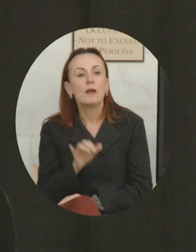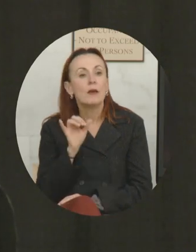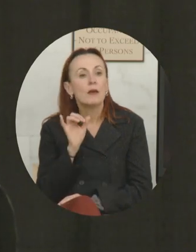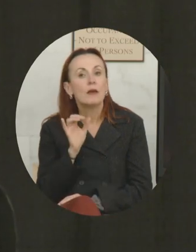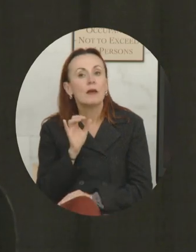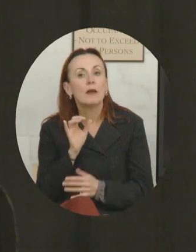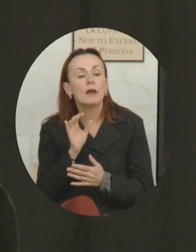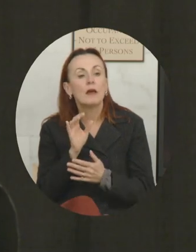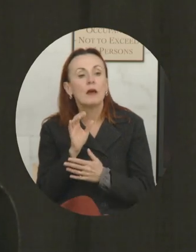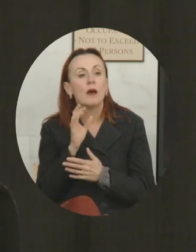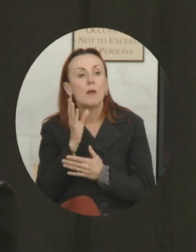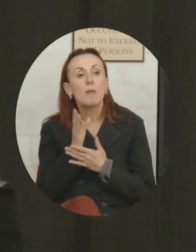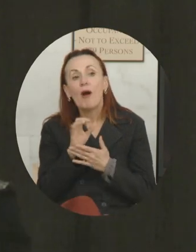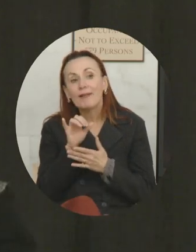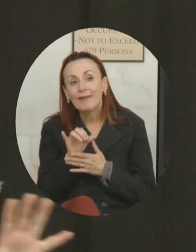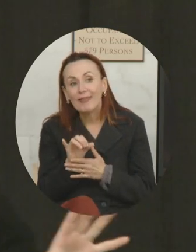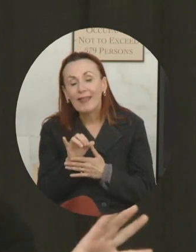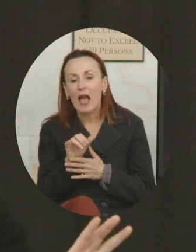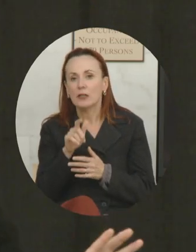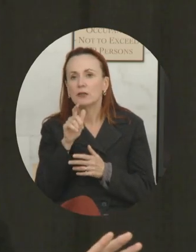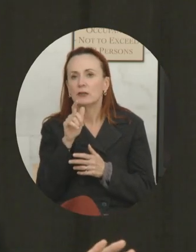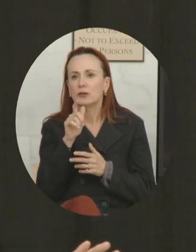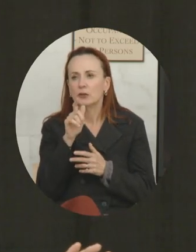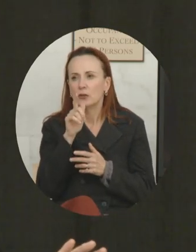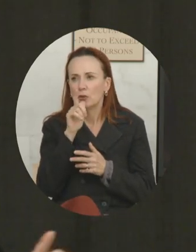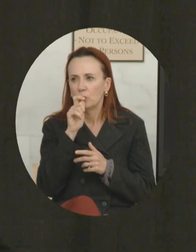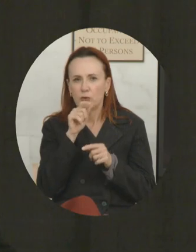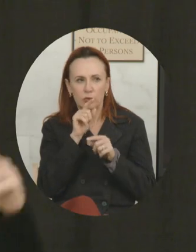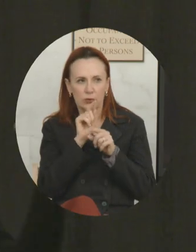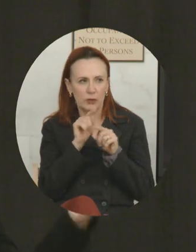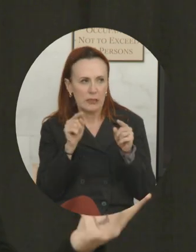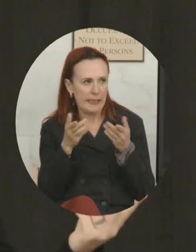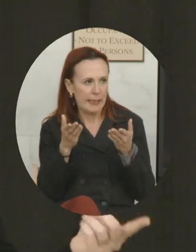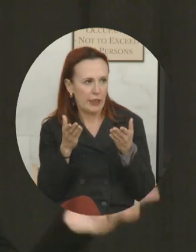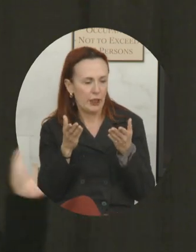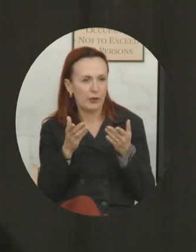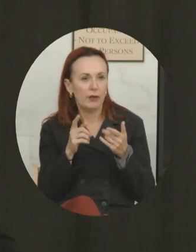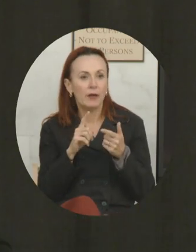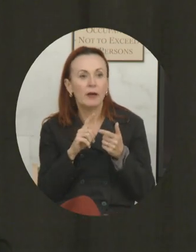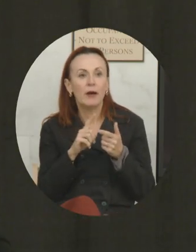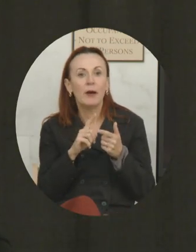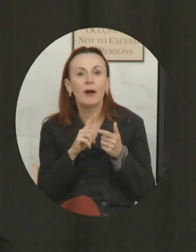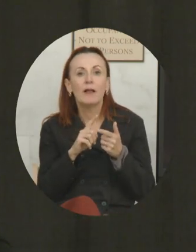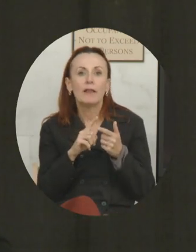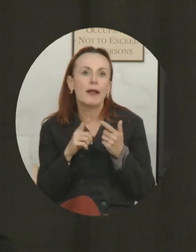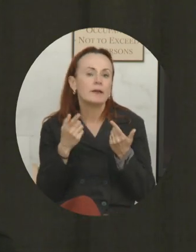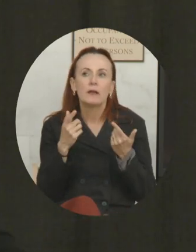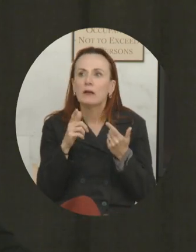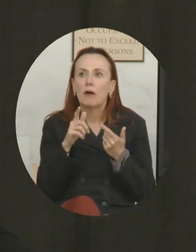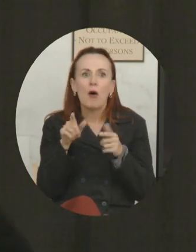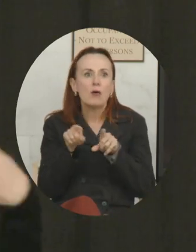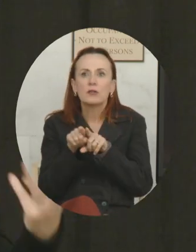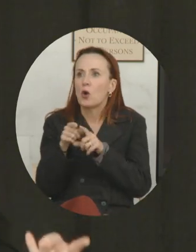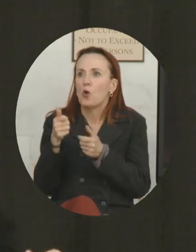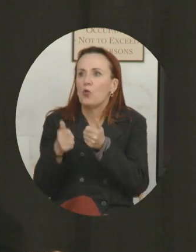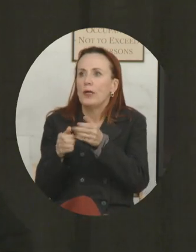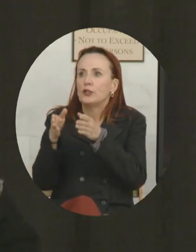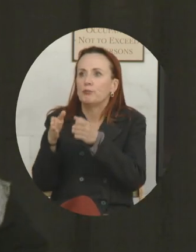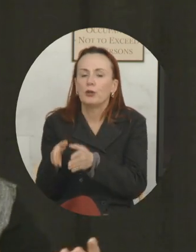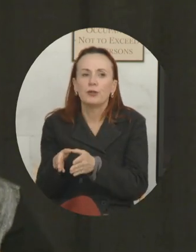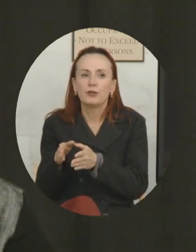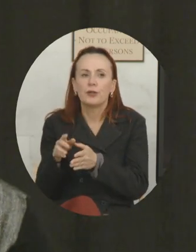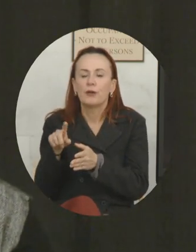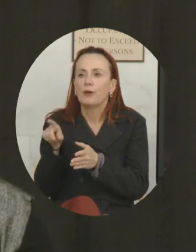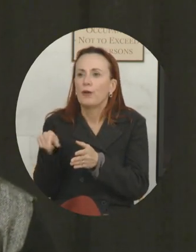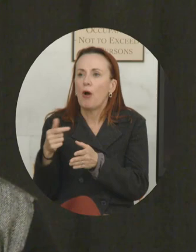out not only who are all the players in the room, but who answers text but not email, or will only answer their